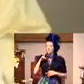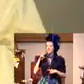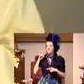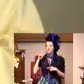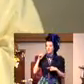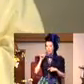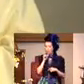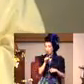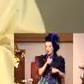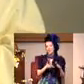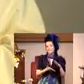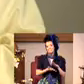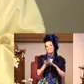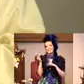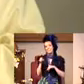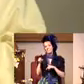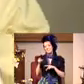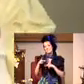this place